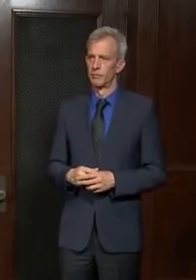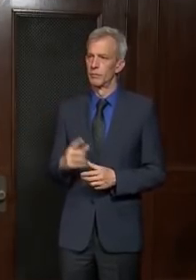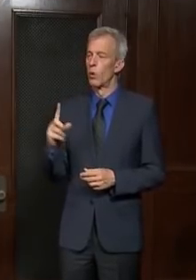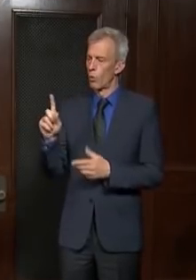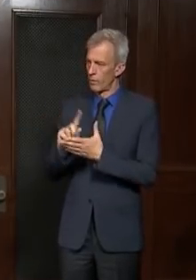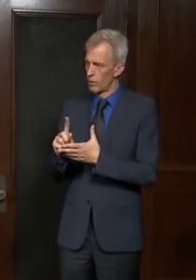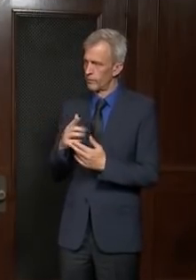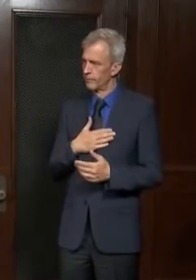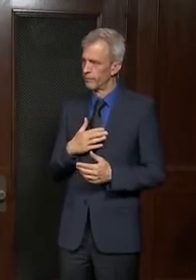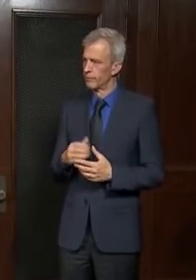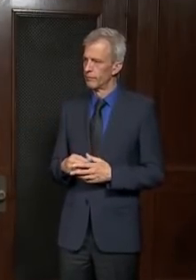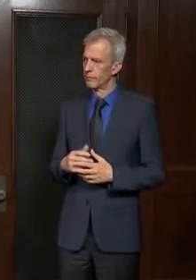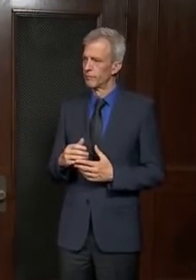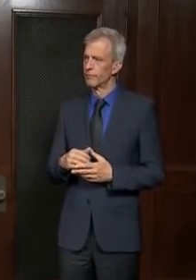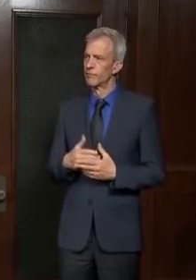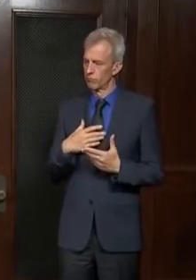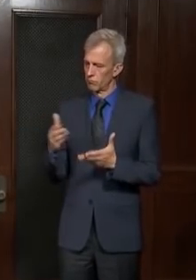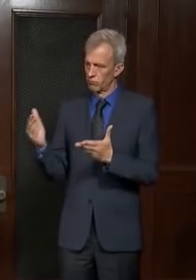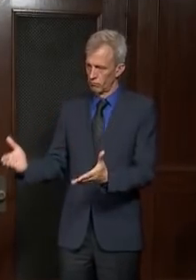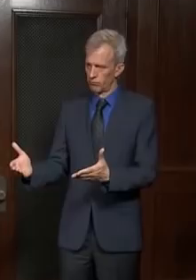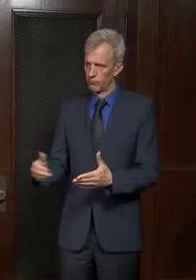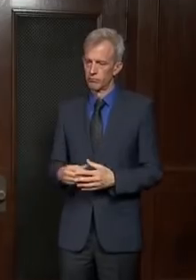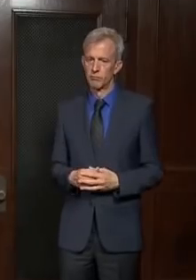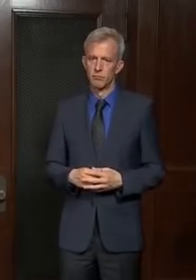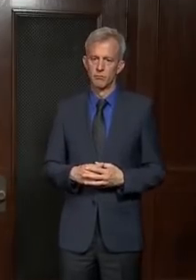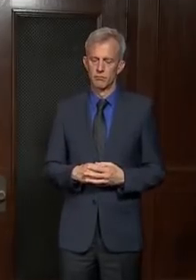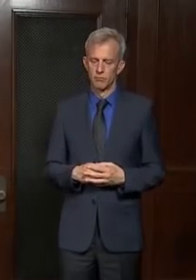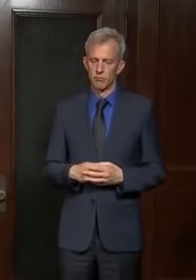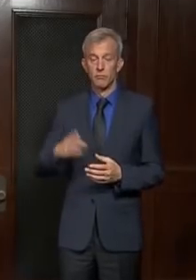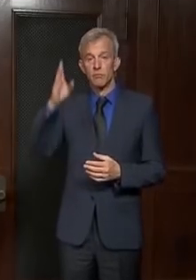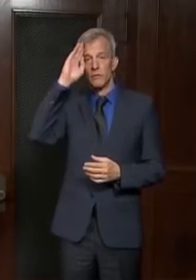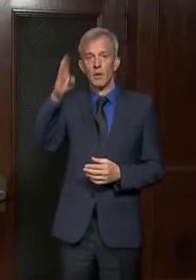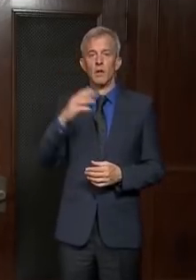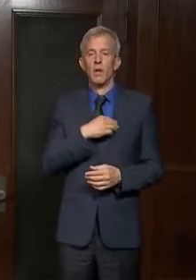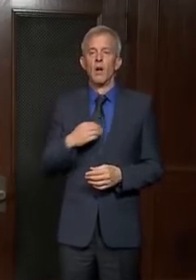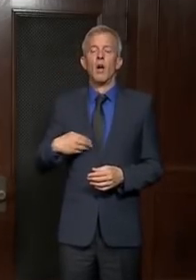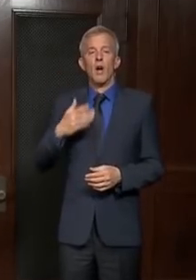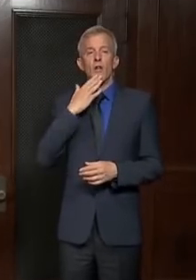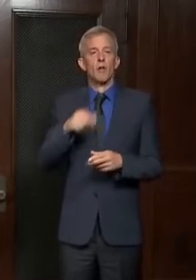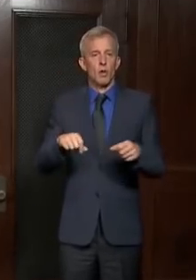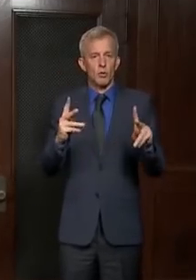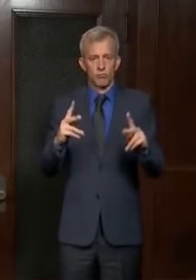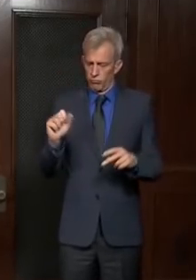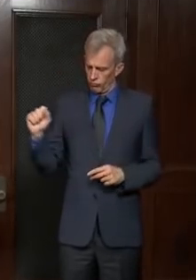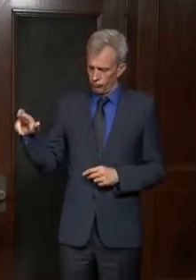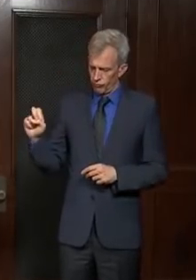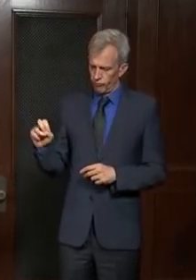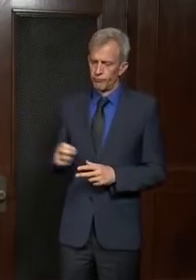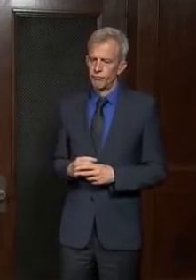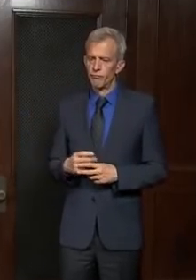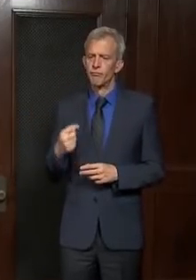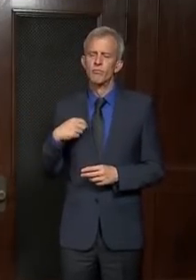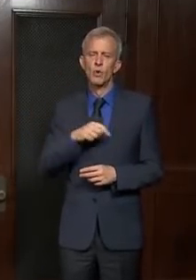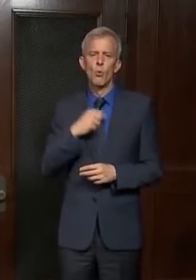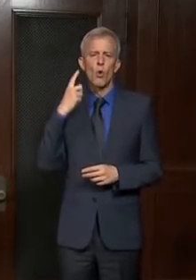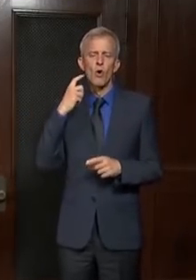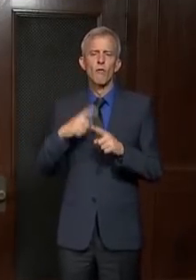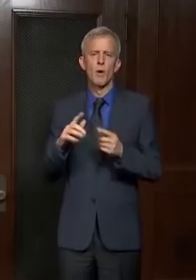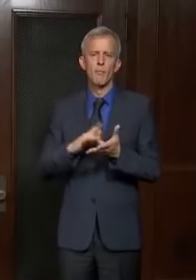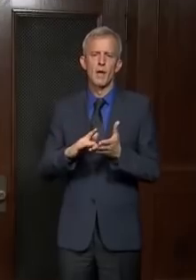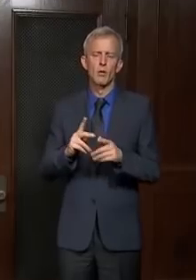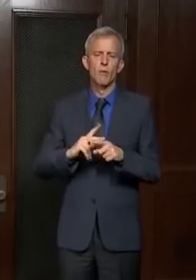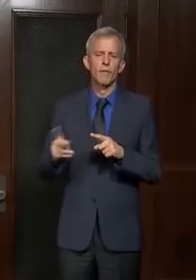moment. Please go ahead. Hey, Mayor, thanks for the opportunity. You bet. We just heard from a healthcare worker